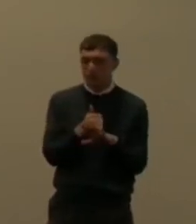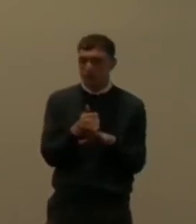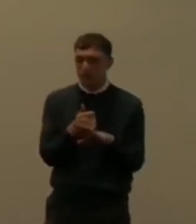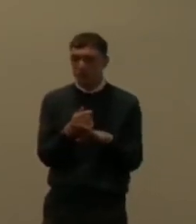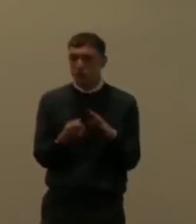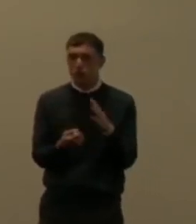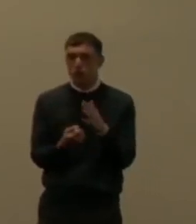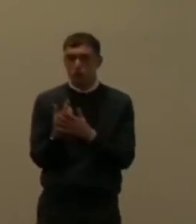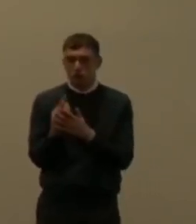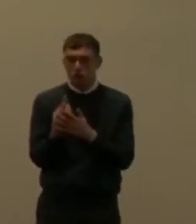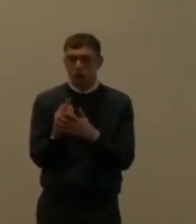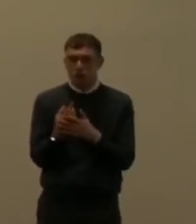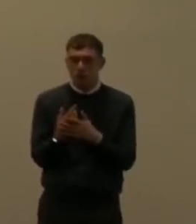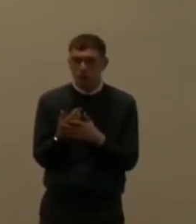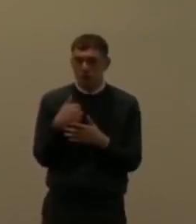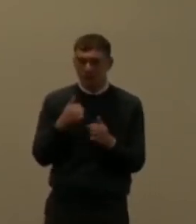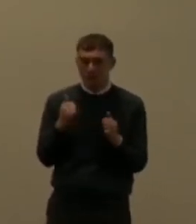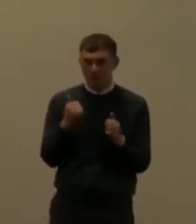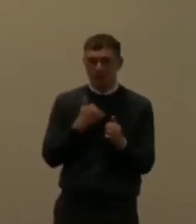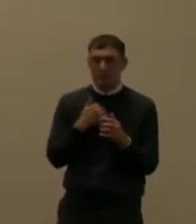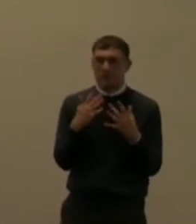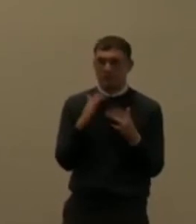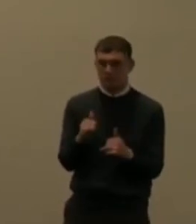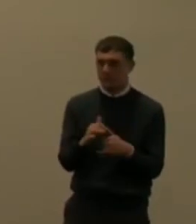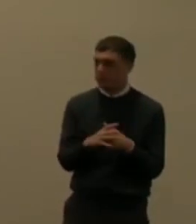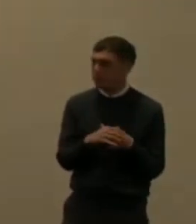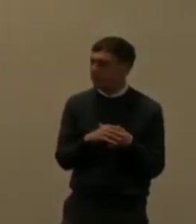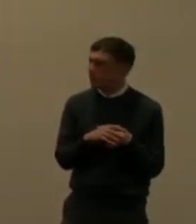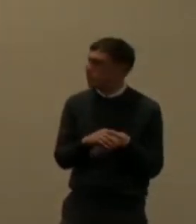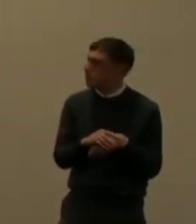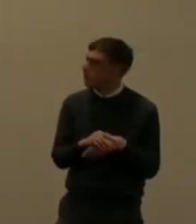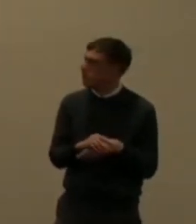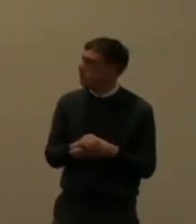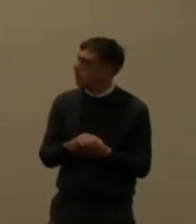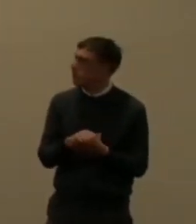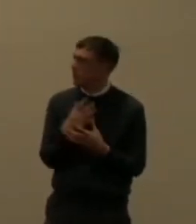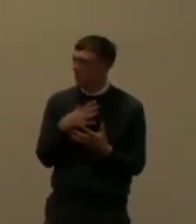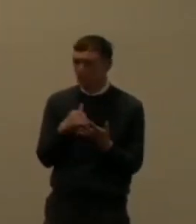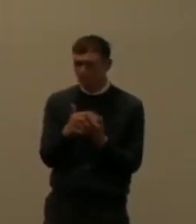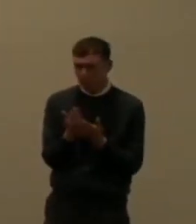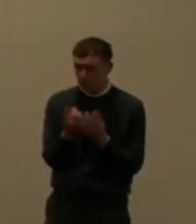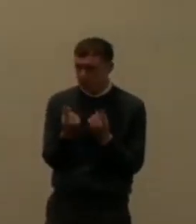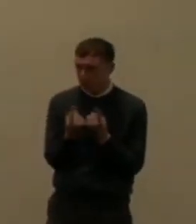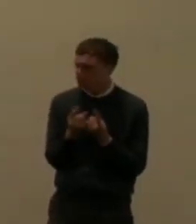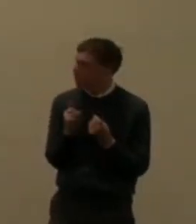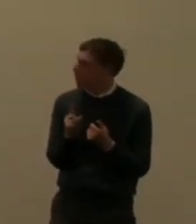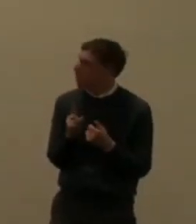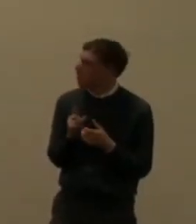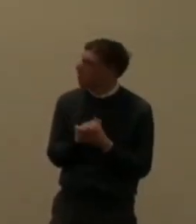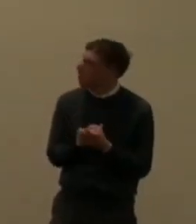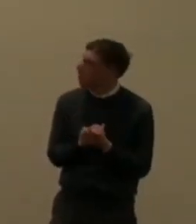triggering of my tests. I really want to show you something. Yeah, still publishing. Okay, right, no